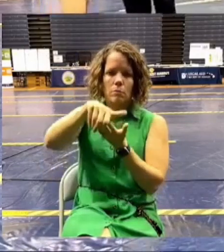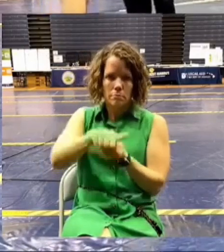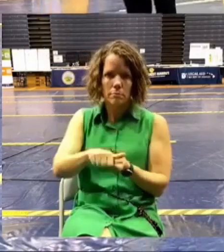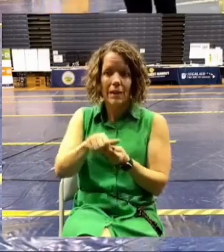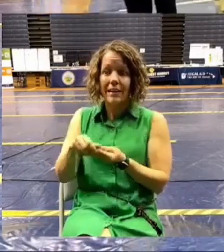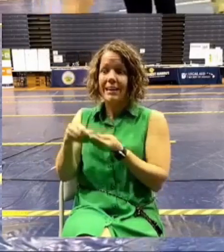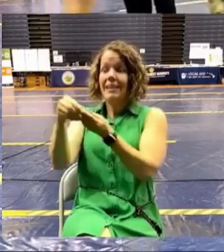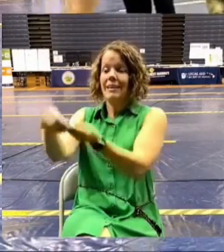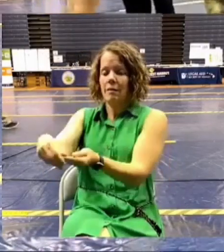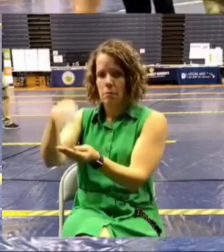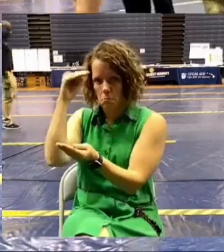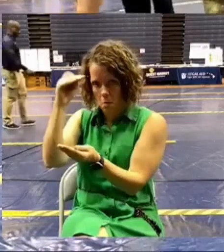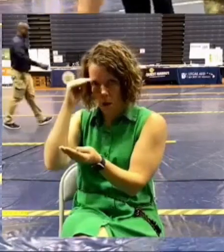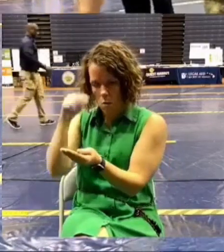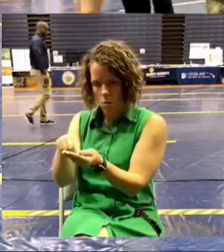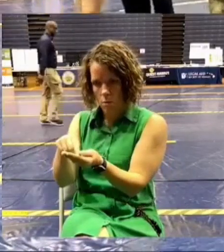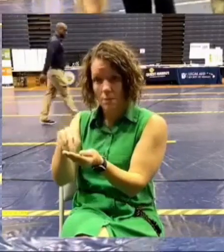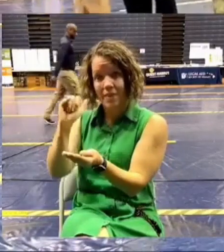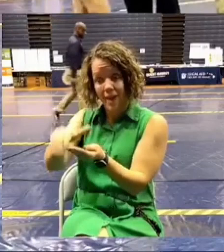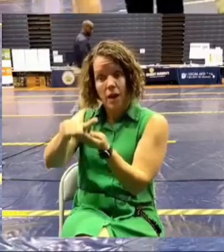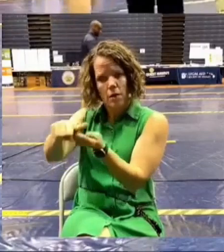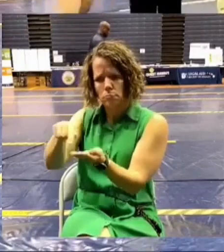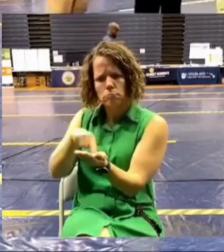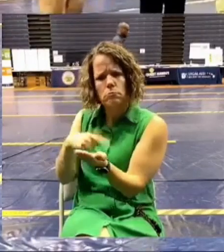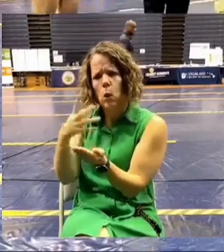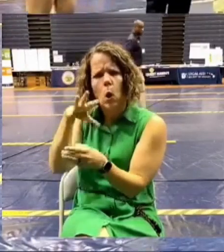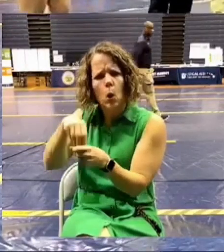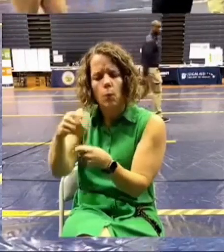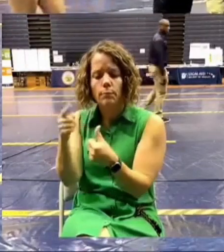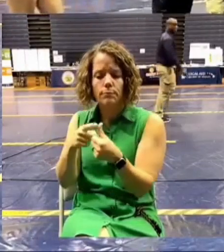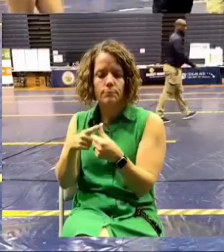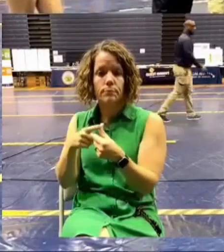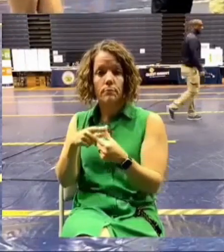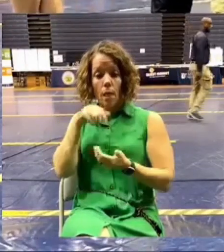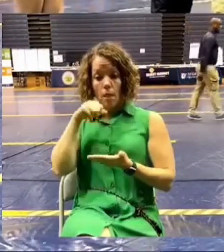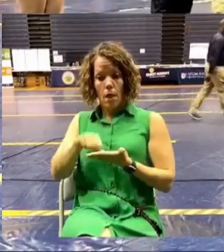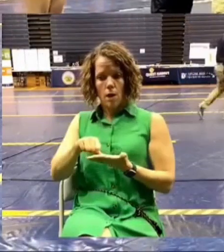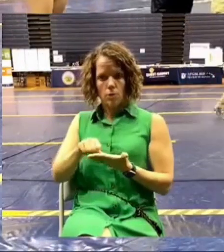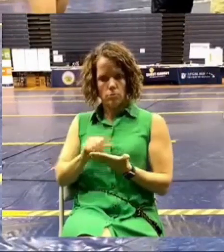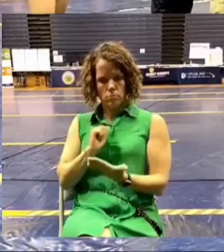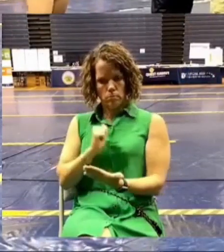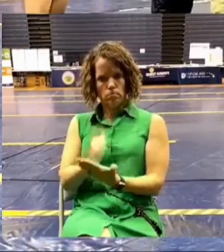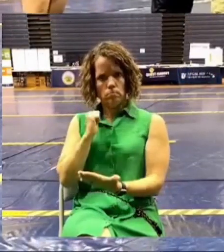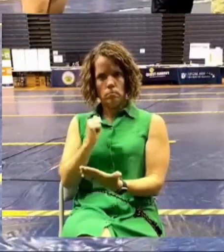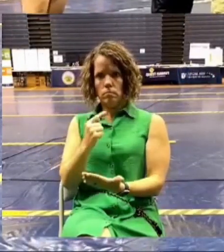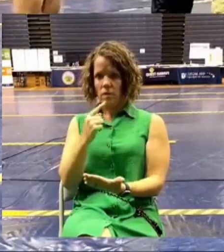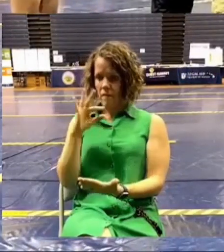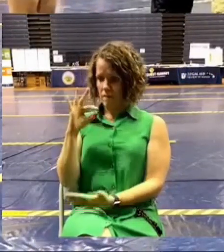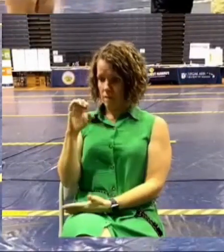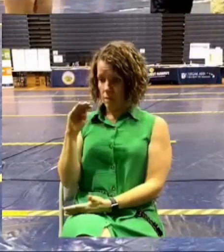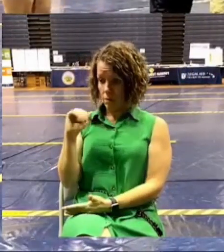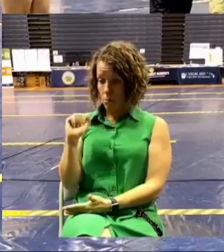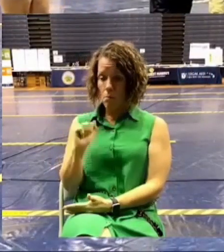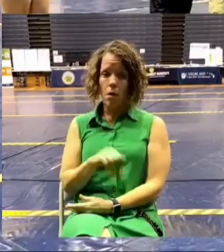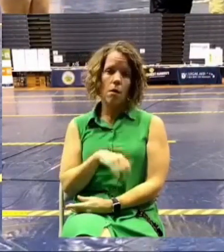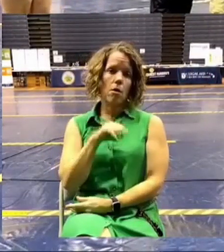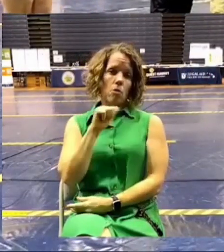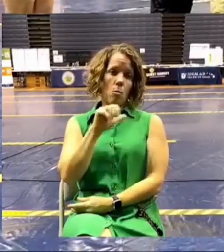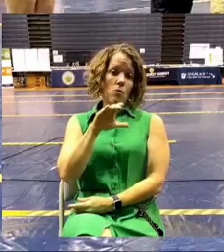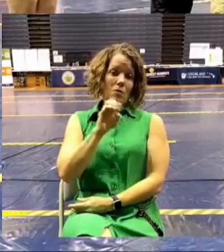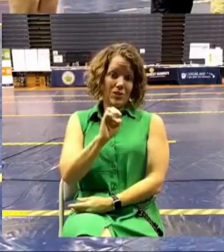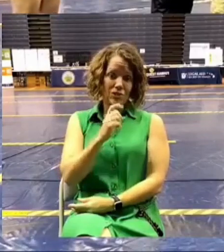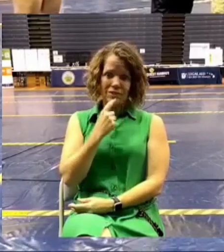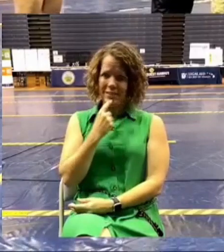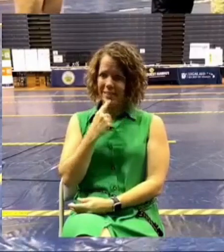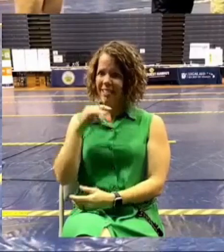point, included in that packet is a letter. It's a certification from the Corps of Engineers and FEMA that says that